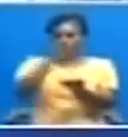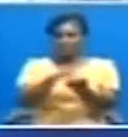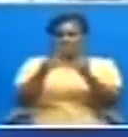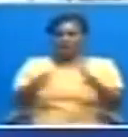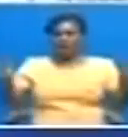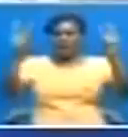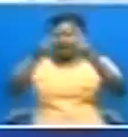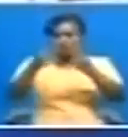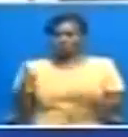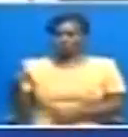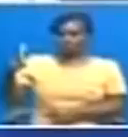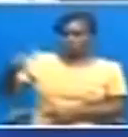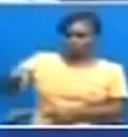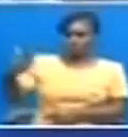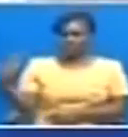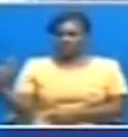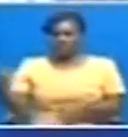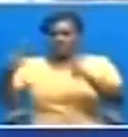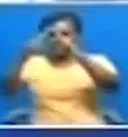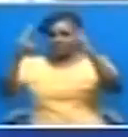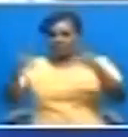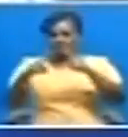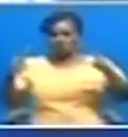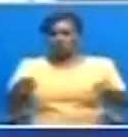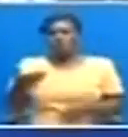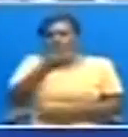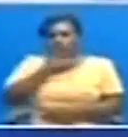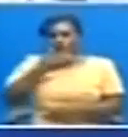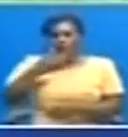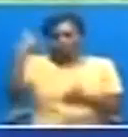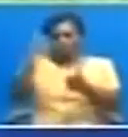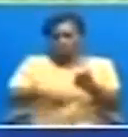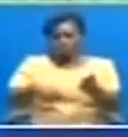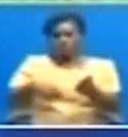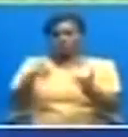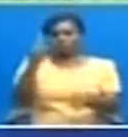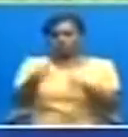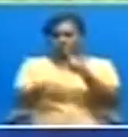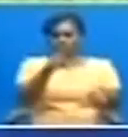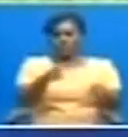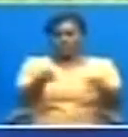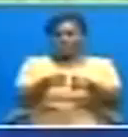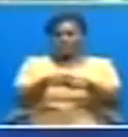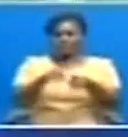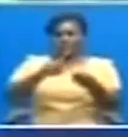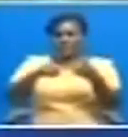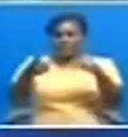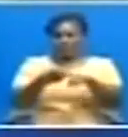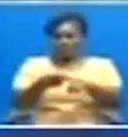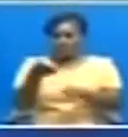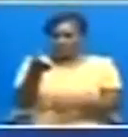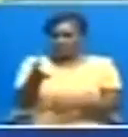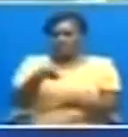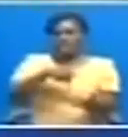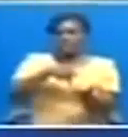of imported petroleum products as international oil prices fell during the quarter. According to the Statistics Bureau, the balance